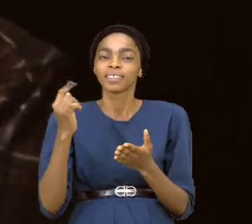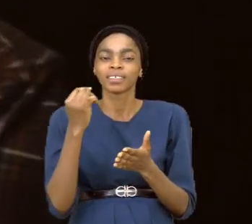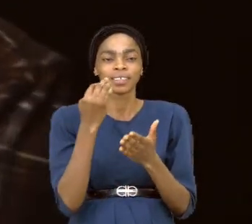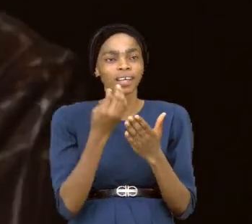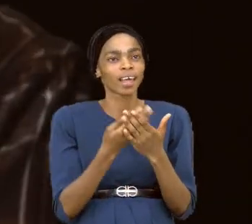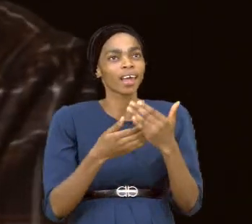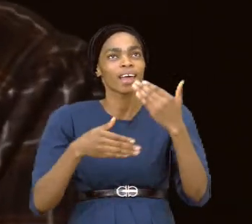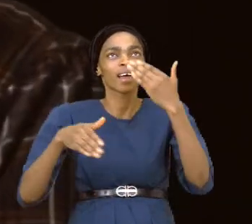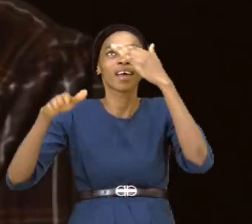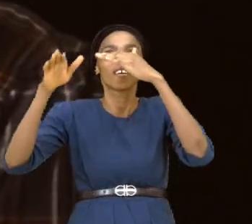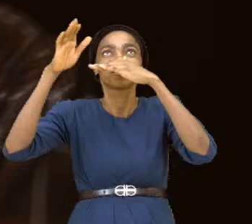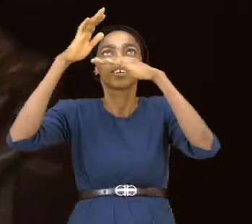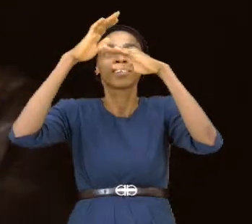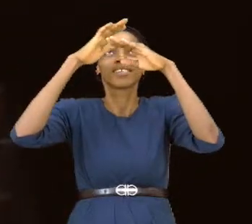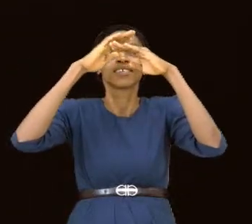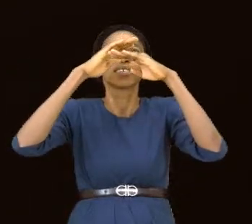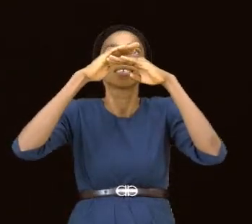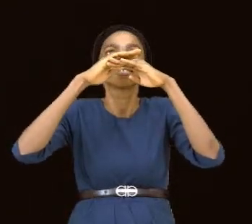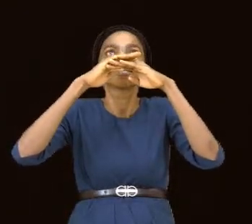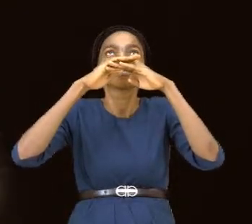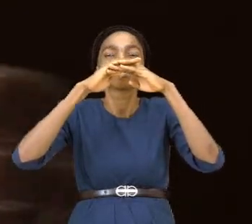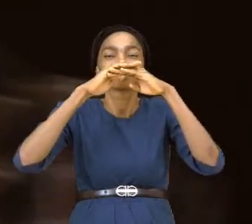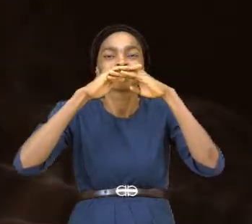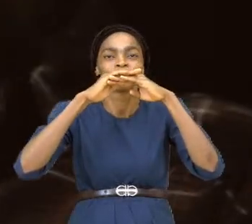Open the heavens.